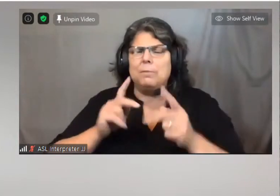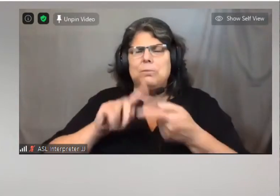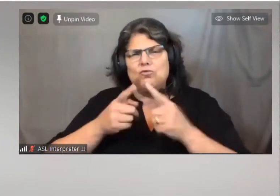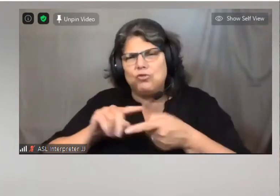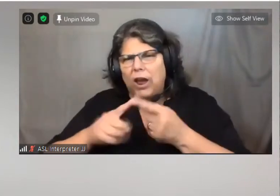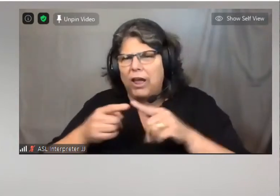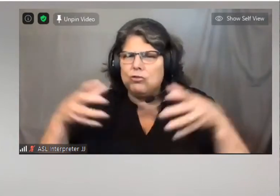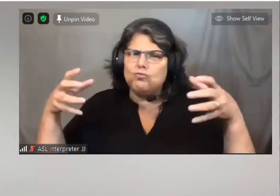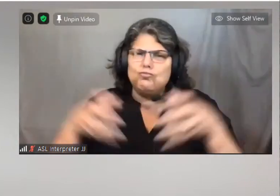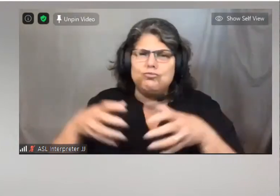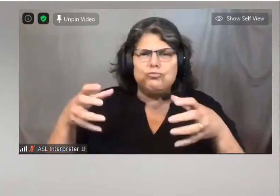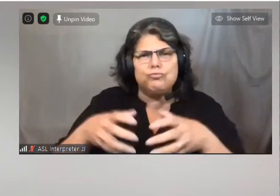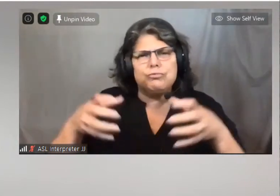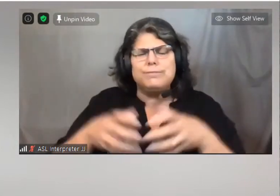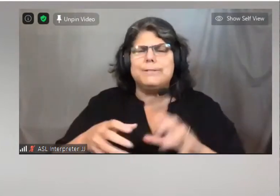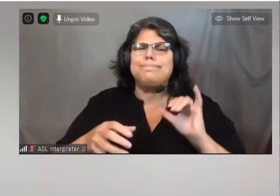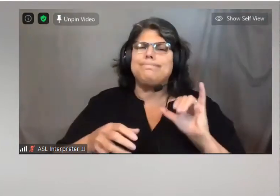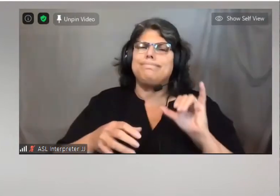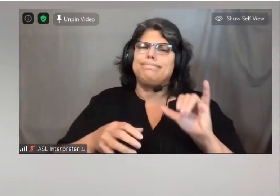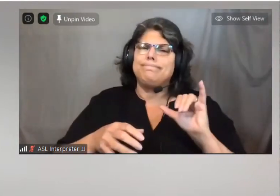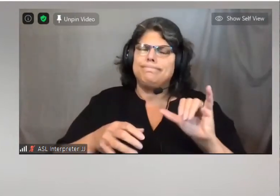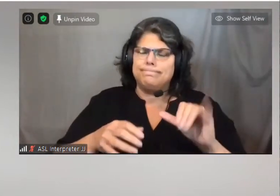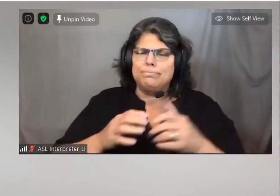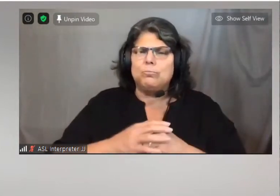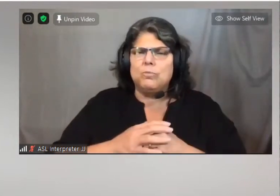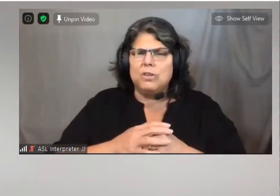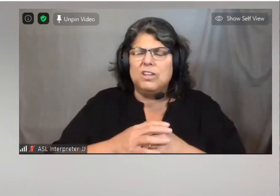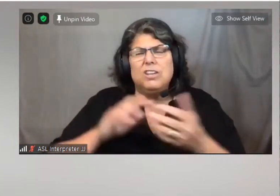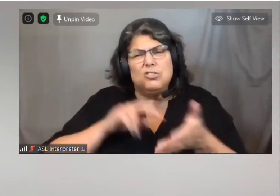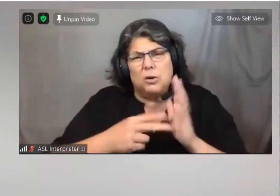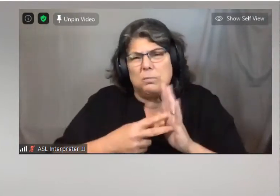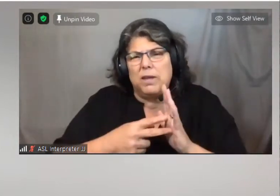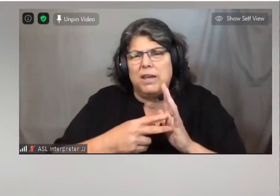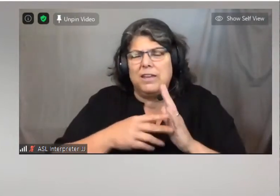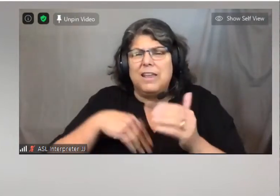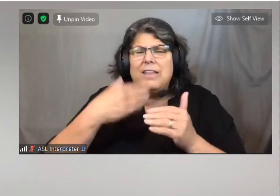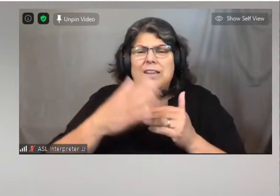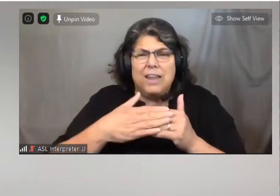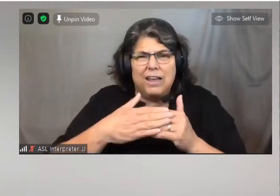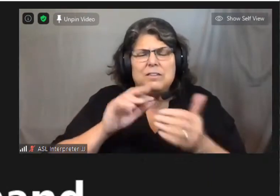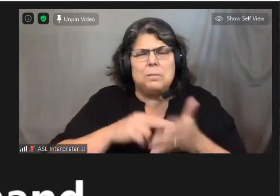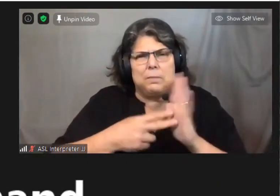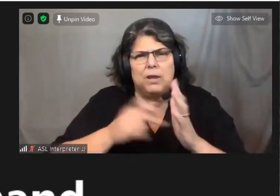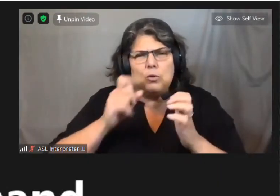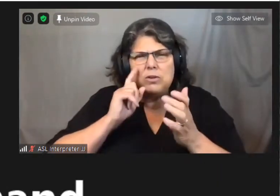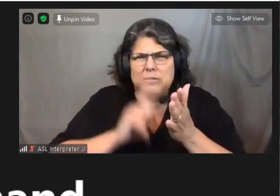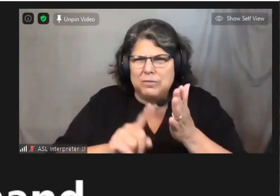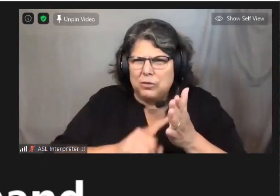And then the next most important is under investigation. We don't quite know.